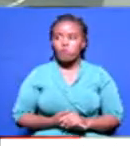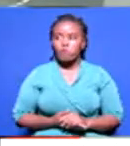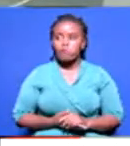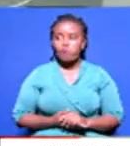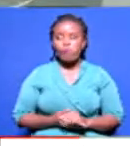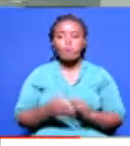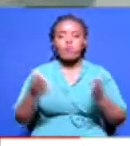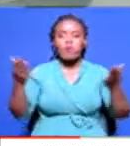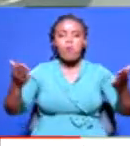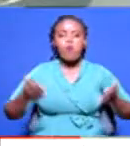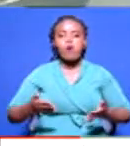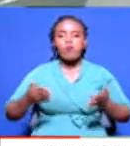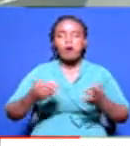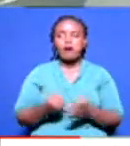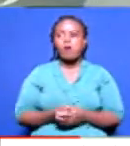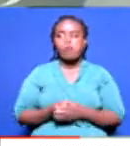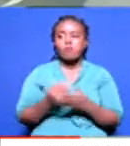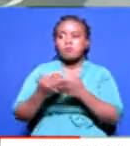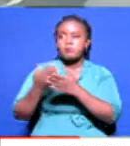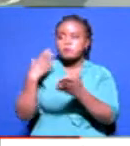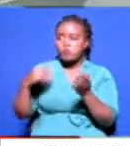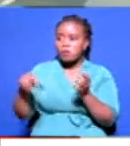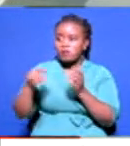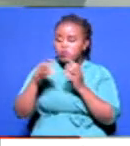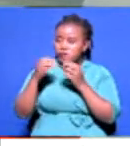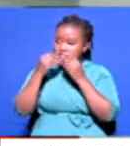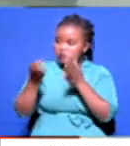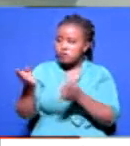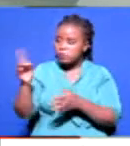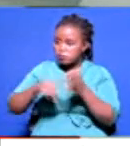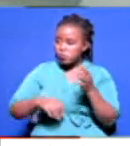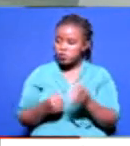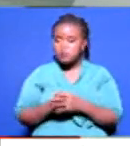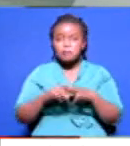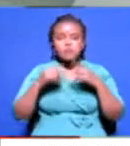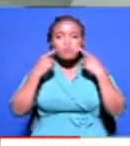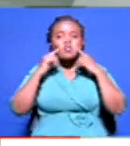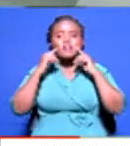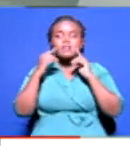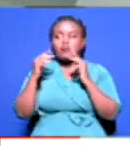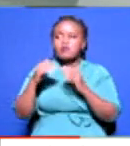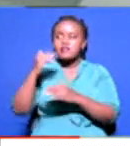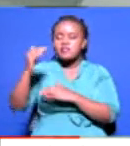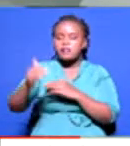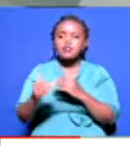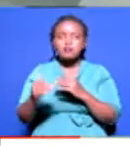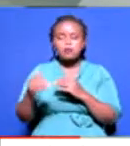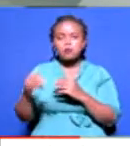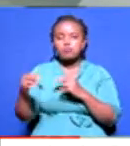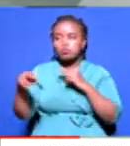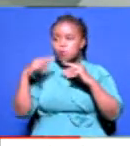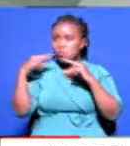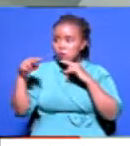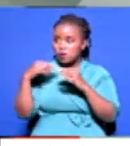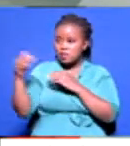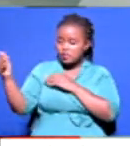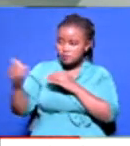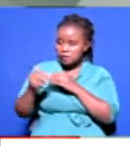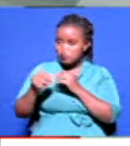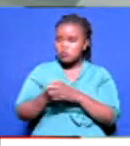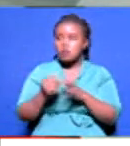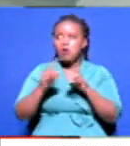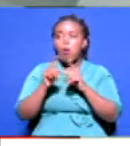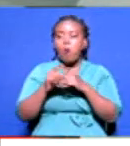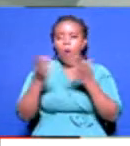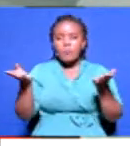Welcome back. Well, as we had indicated to you, Safina Chieng is right across Broadcasting House at Fairmount Norfolk Hotel. And our show,